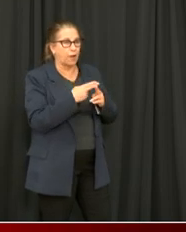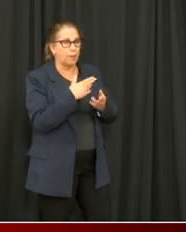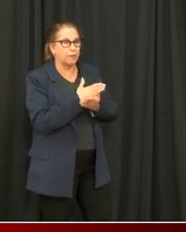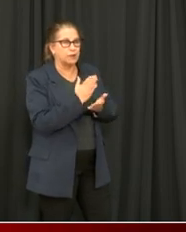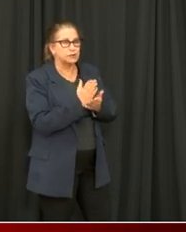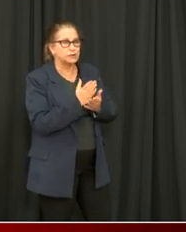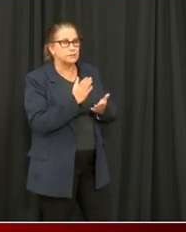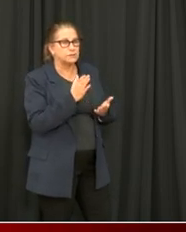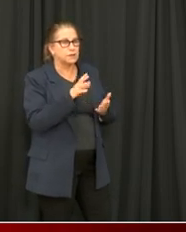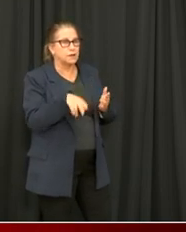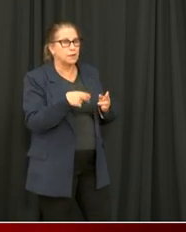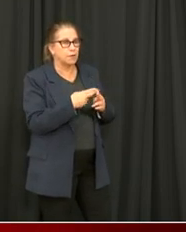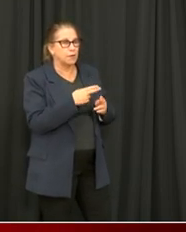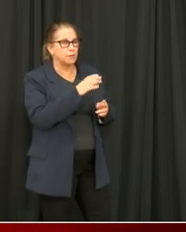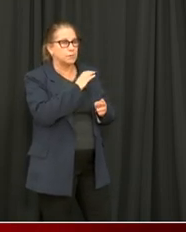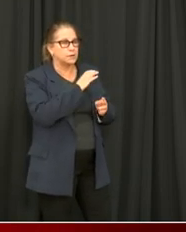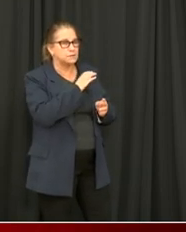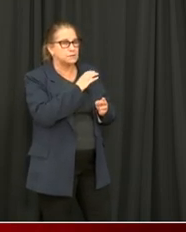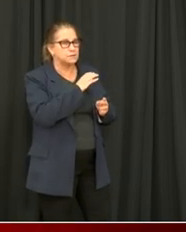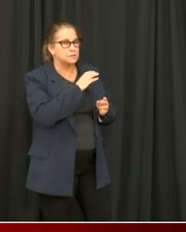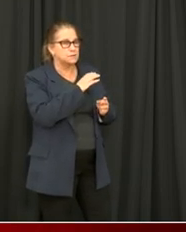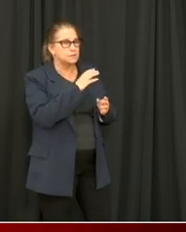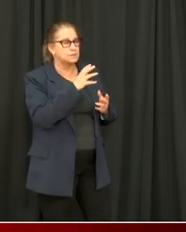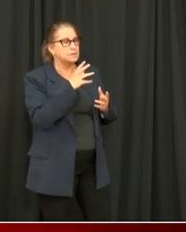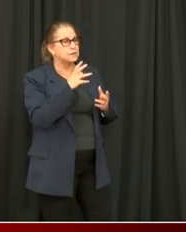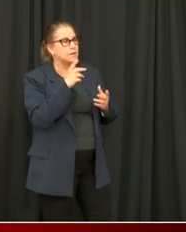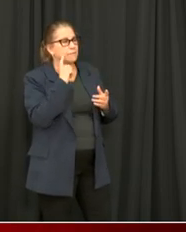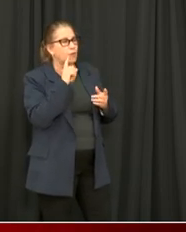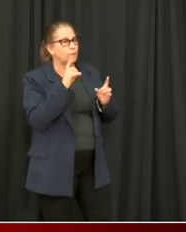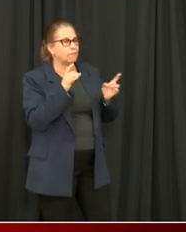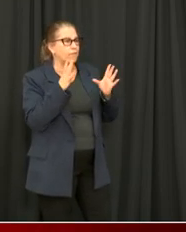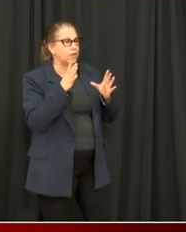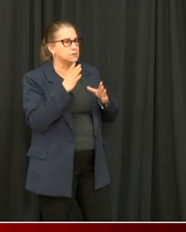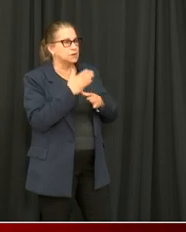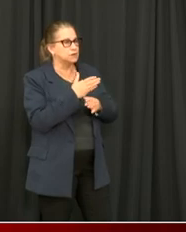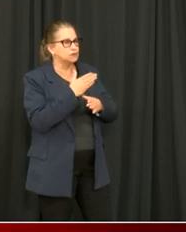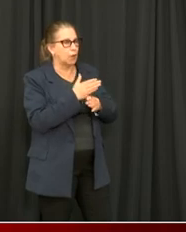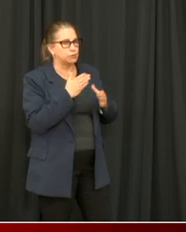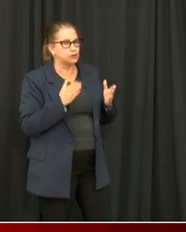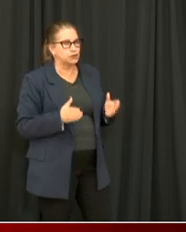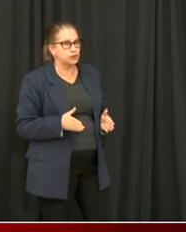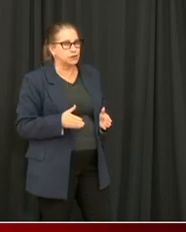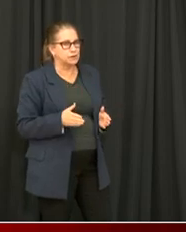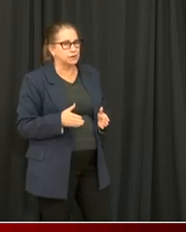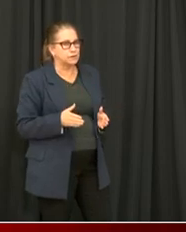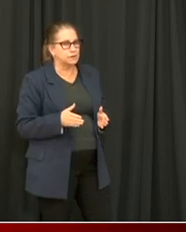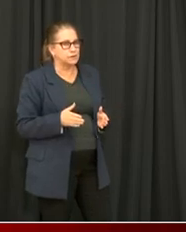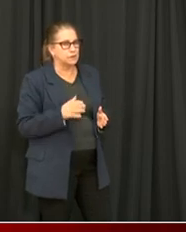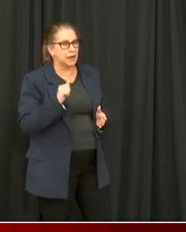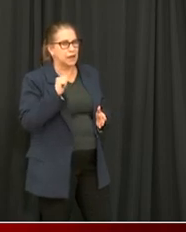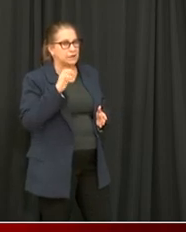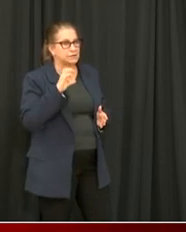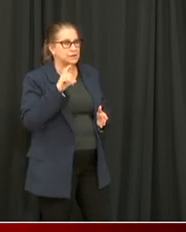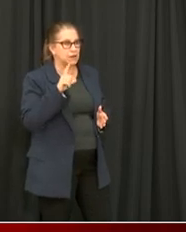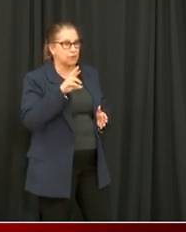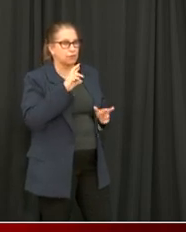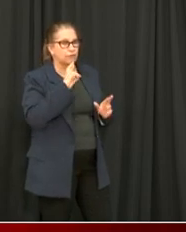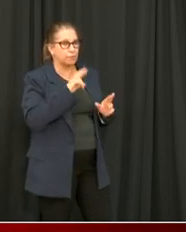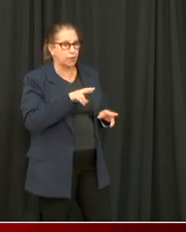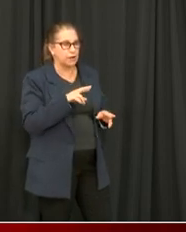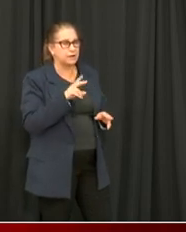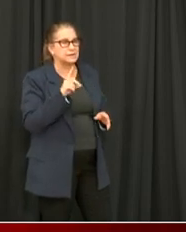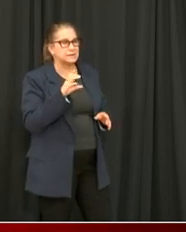for violence interrupters. And this ACLU report is saying that DC Council should